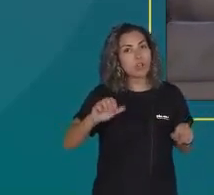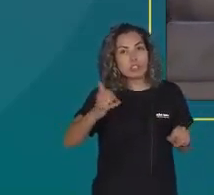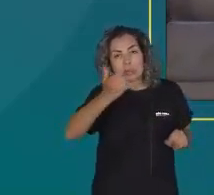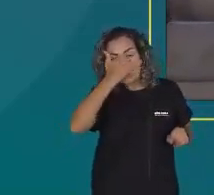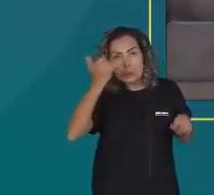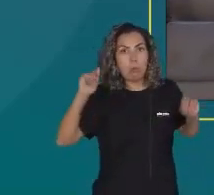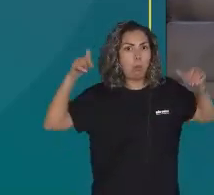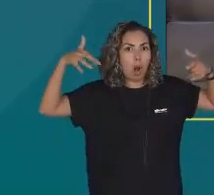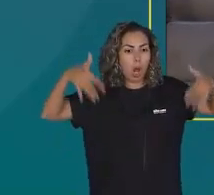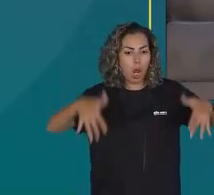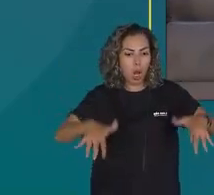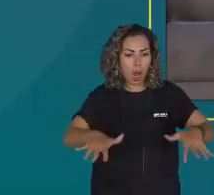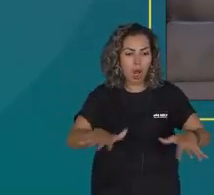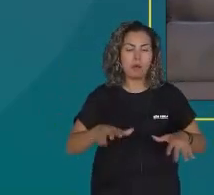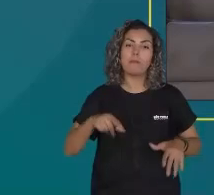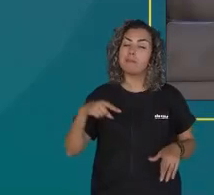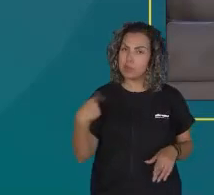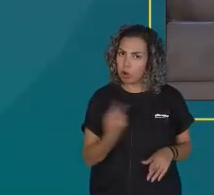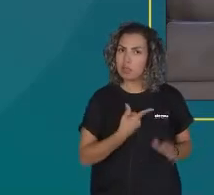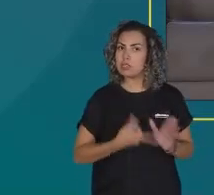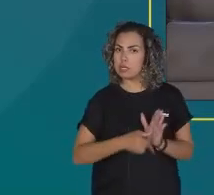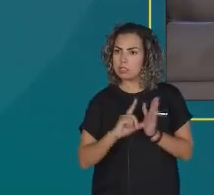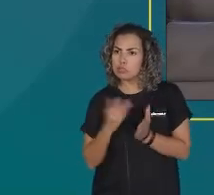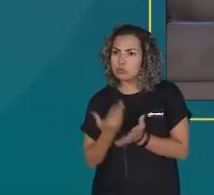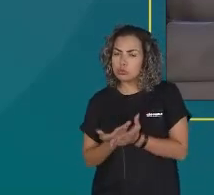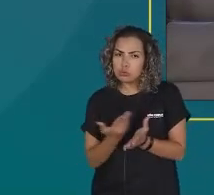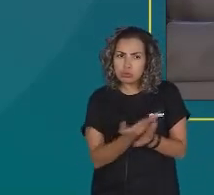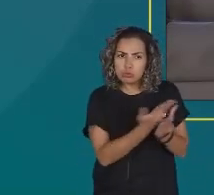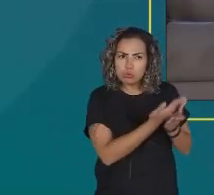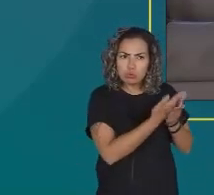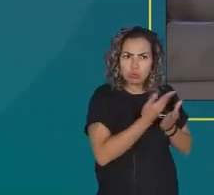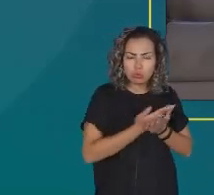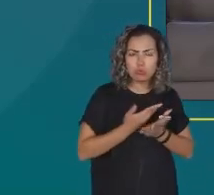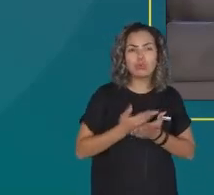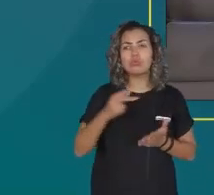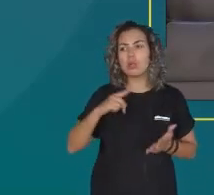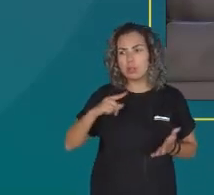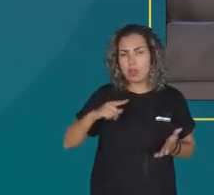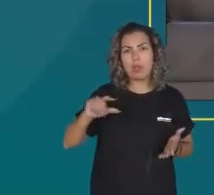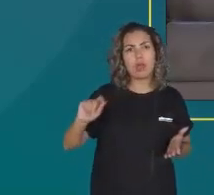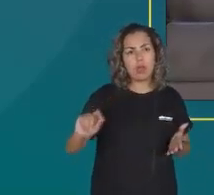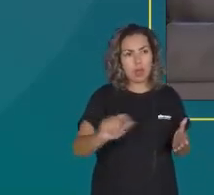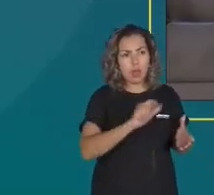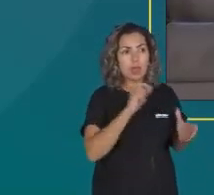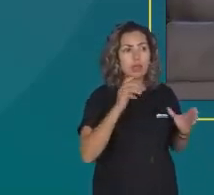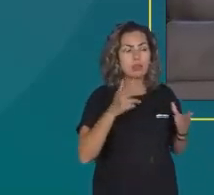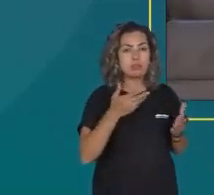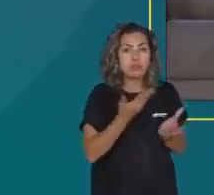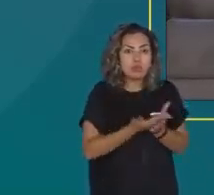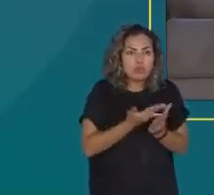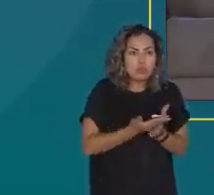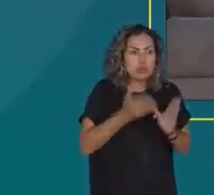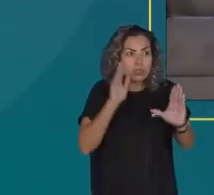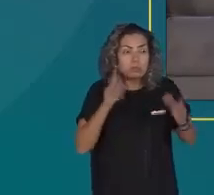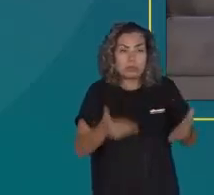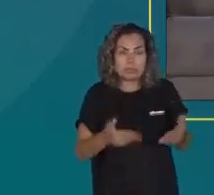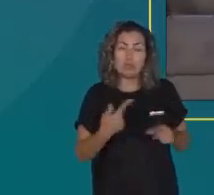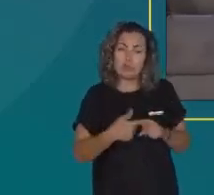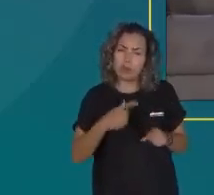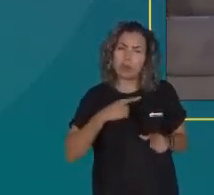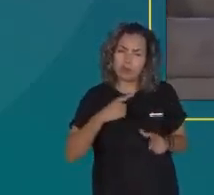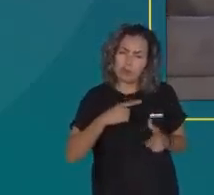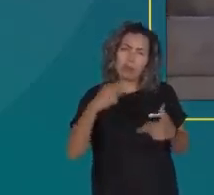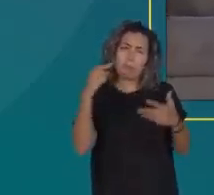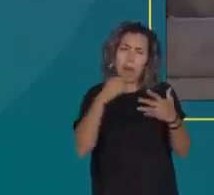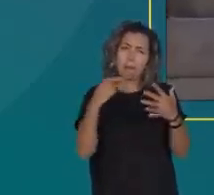these kind of case studies where in the very specific context, we're dealing with very complex issues. So I really